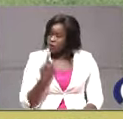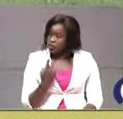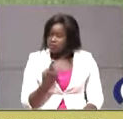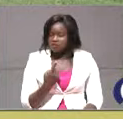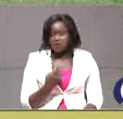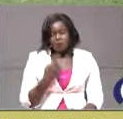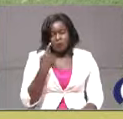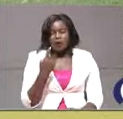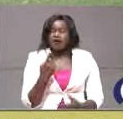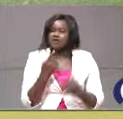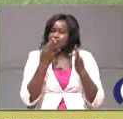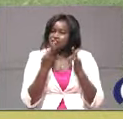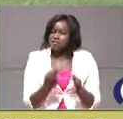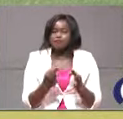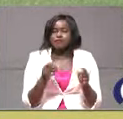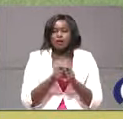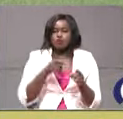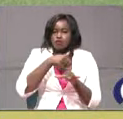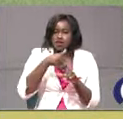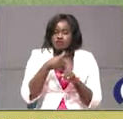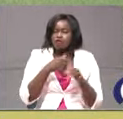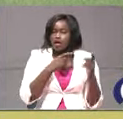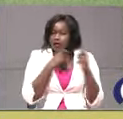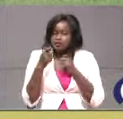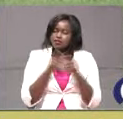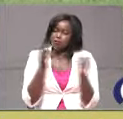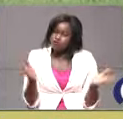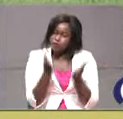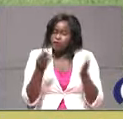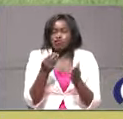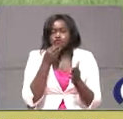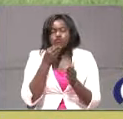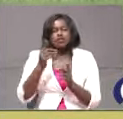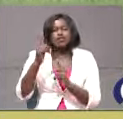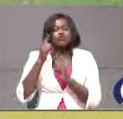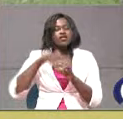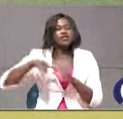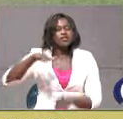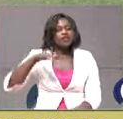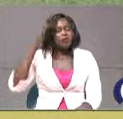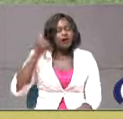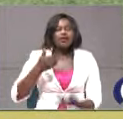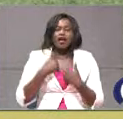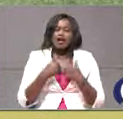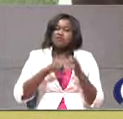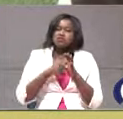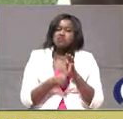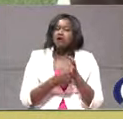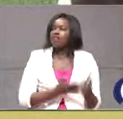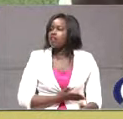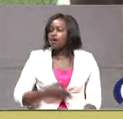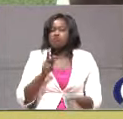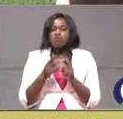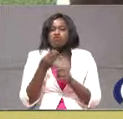growing areas, number one, was to promote food security within the area because you have issues of food insecurity. What